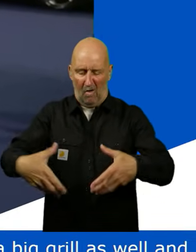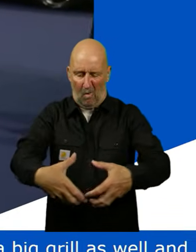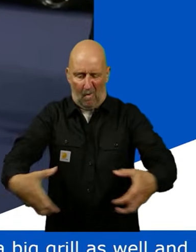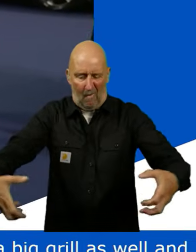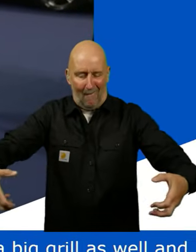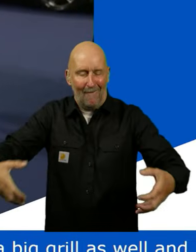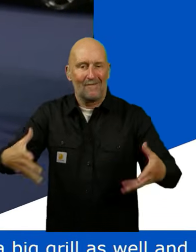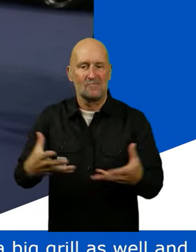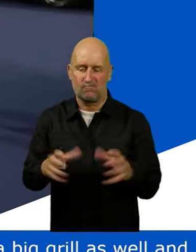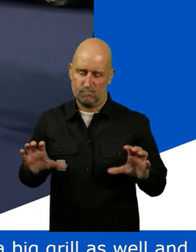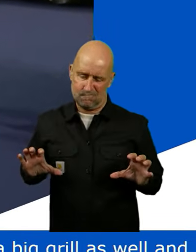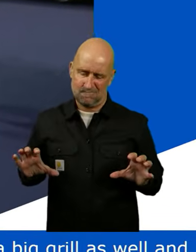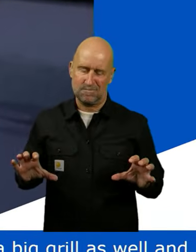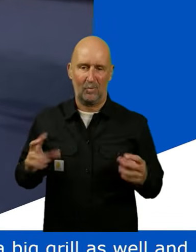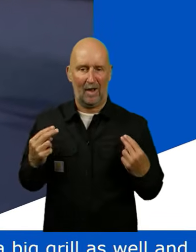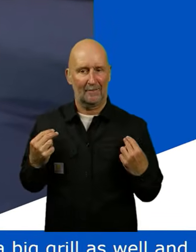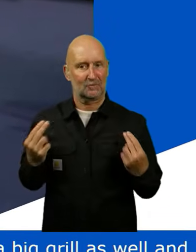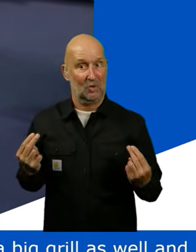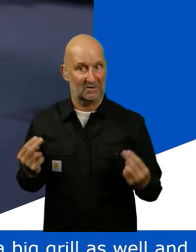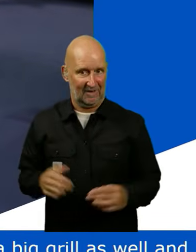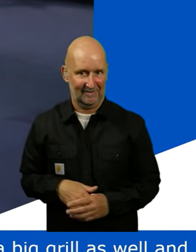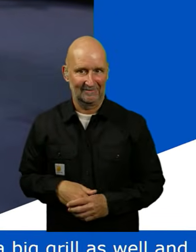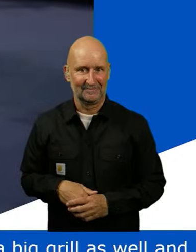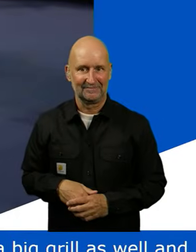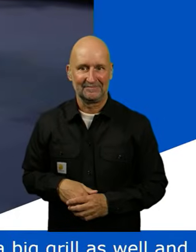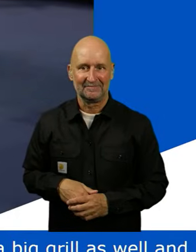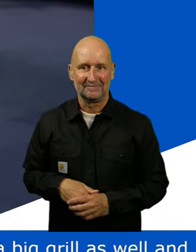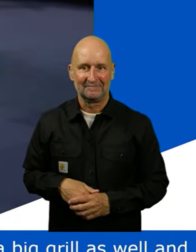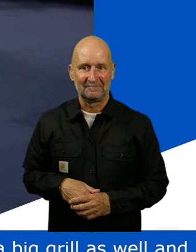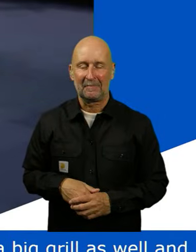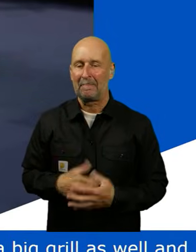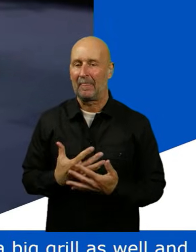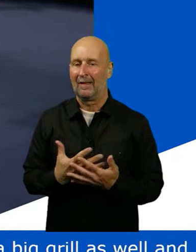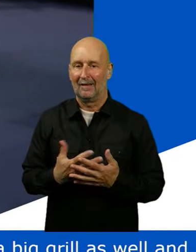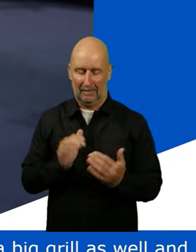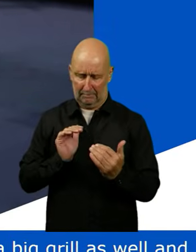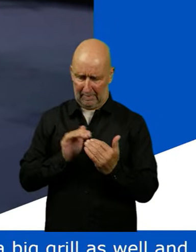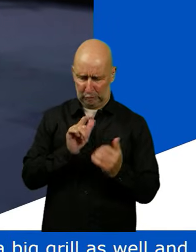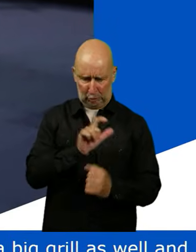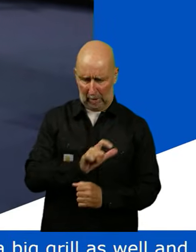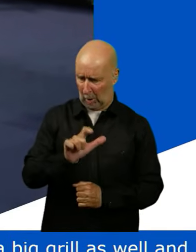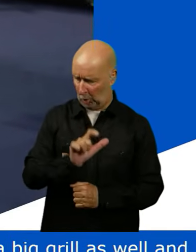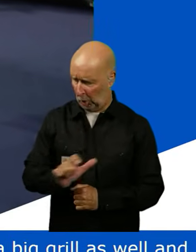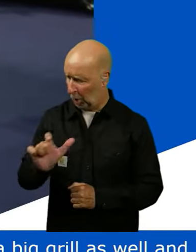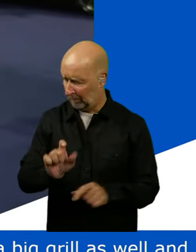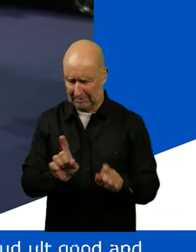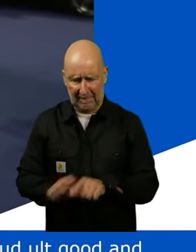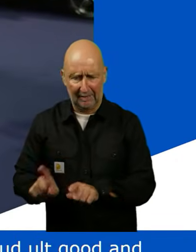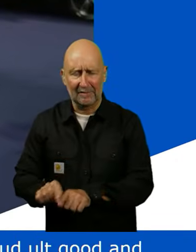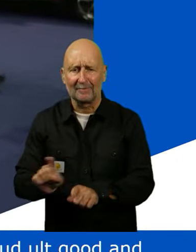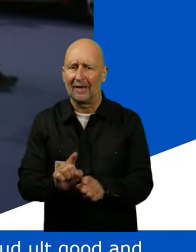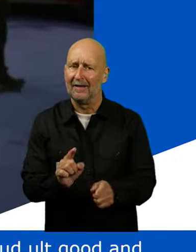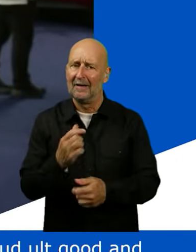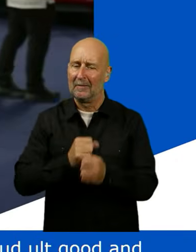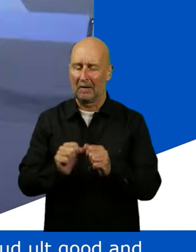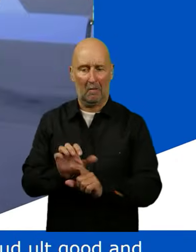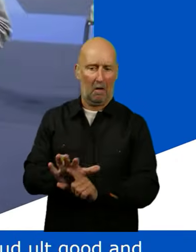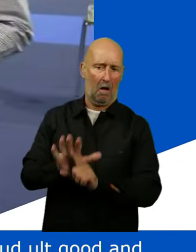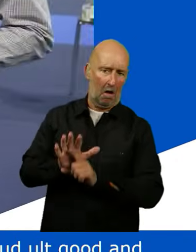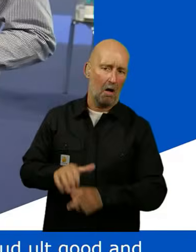good and really assertive on the road. As you can see, there's lots of colour coding as well, which gives it a distinctive